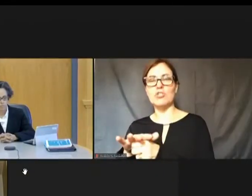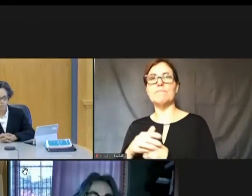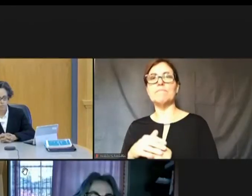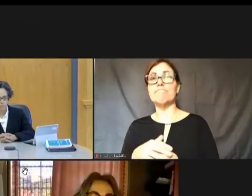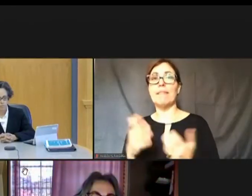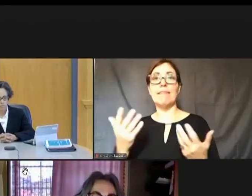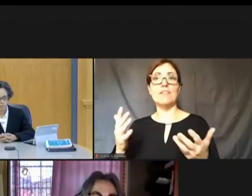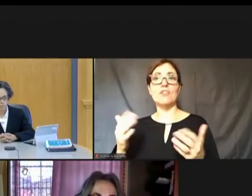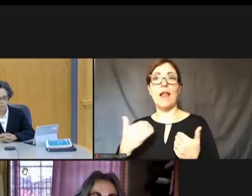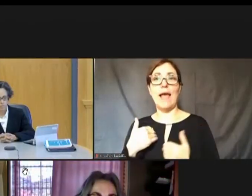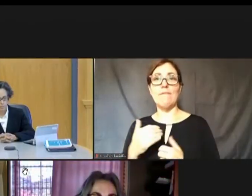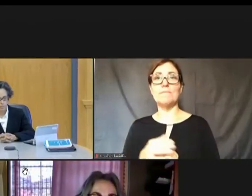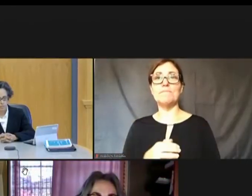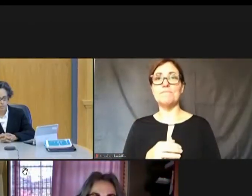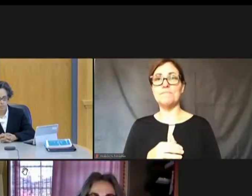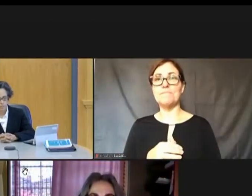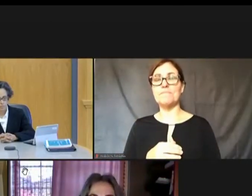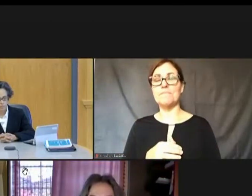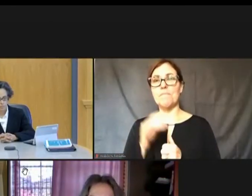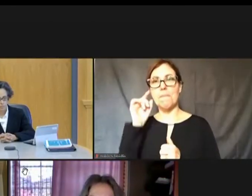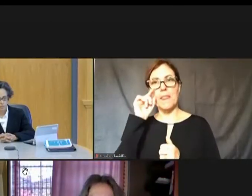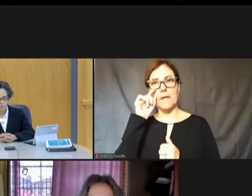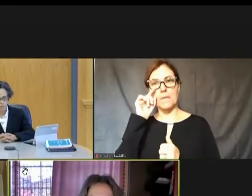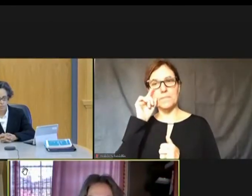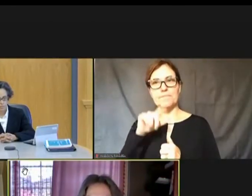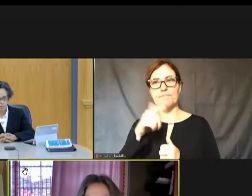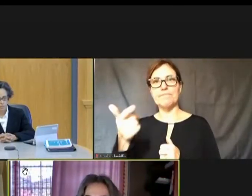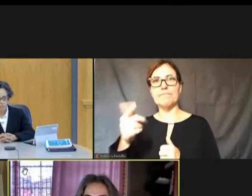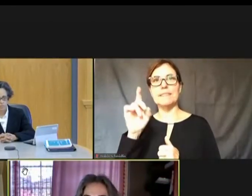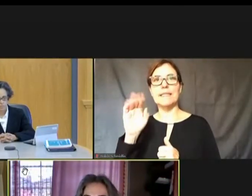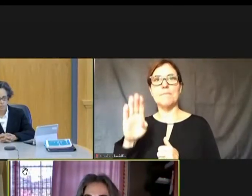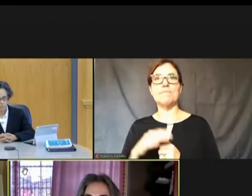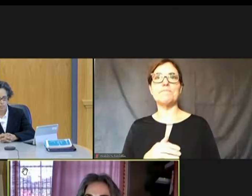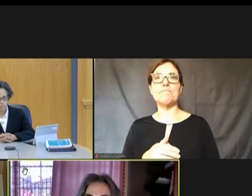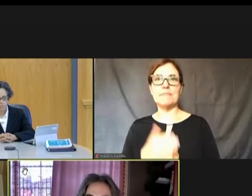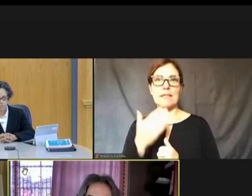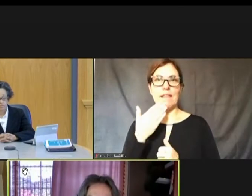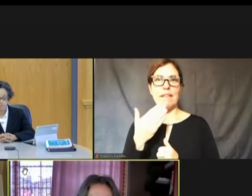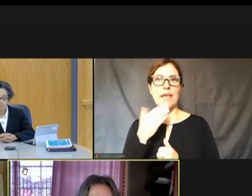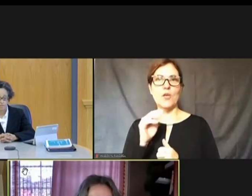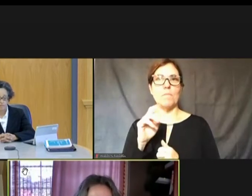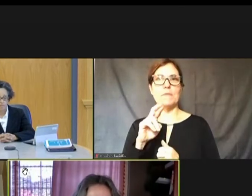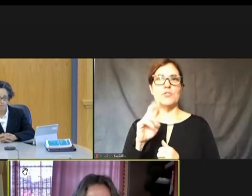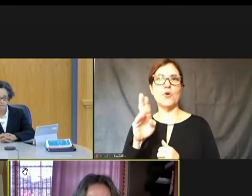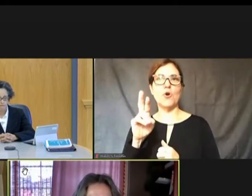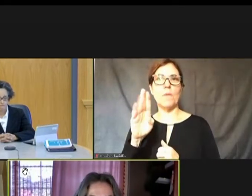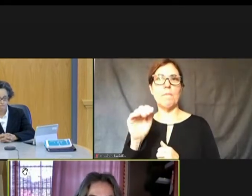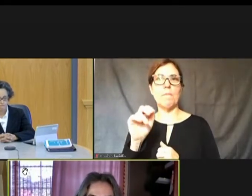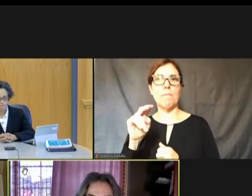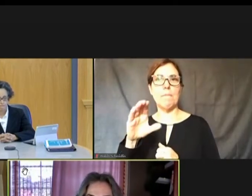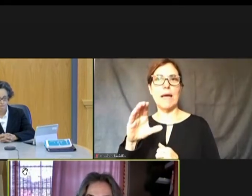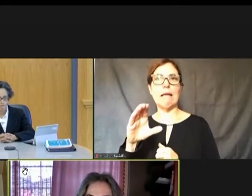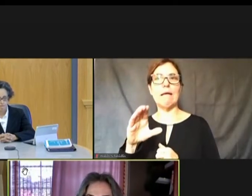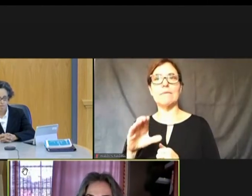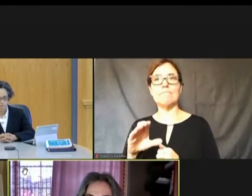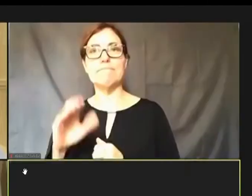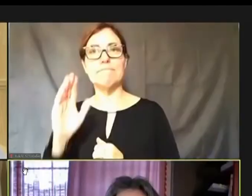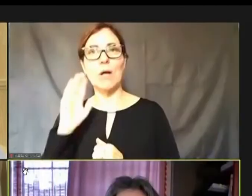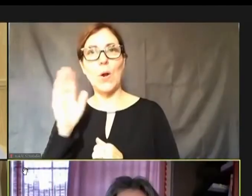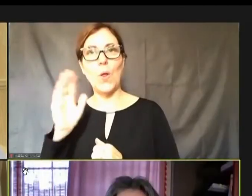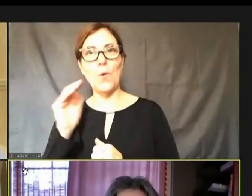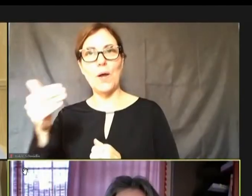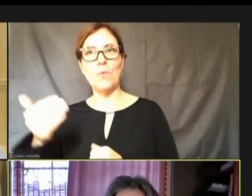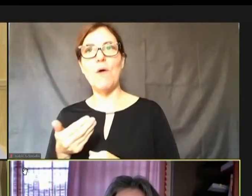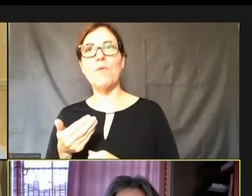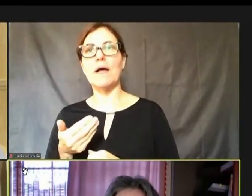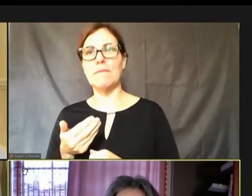So off to you, Deb. Thank you, Mr. Urbanek. Hello and welcome. We will have